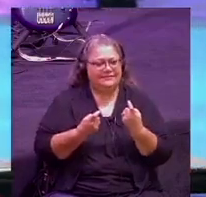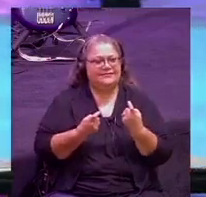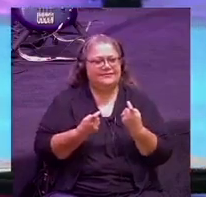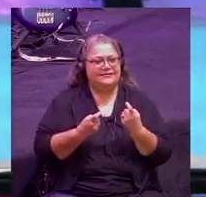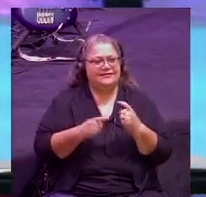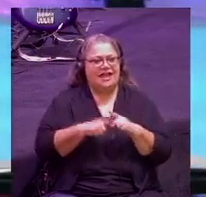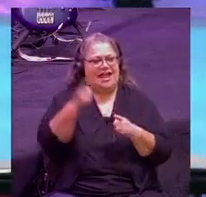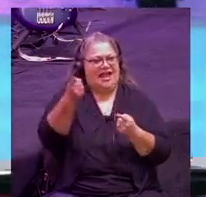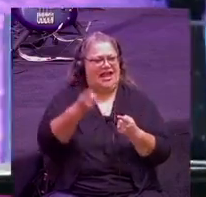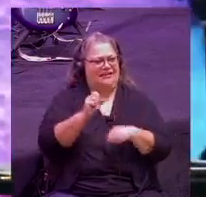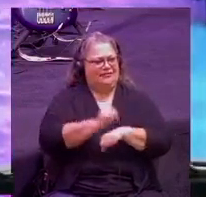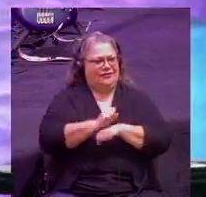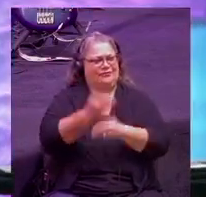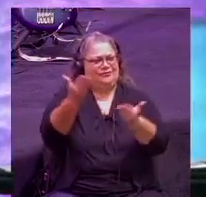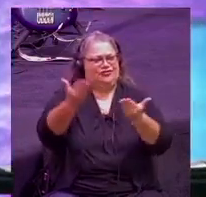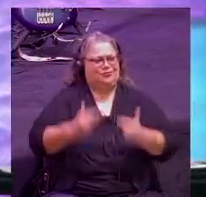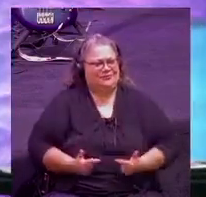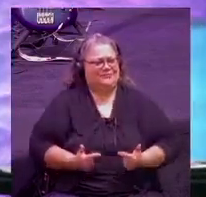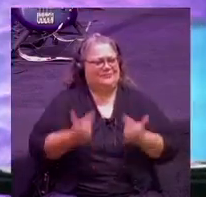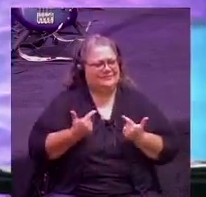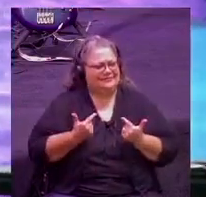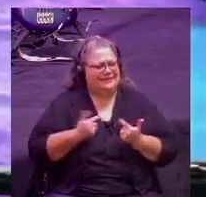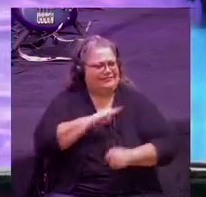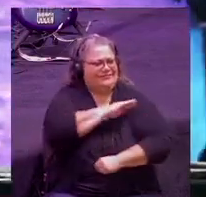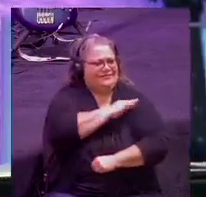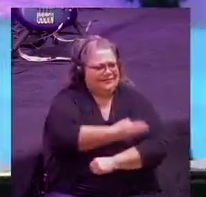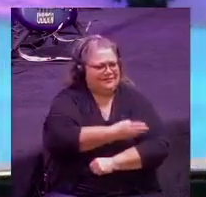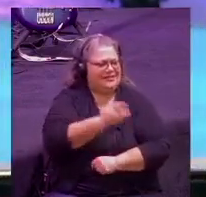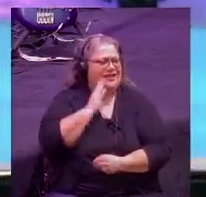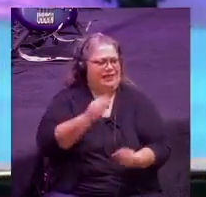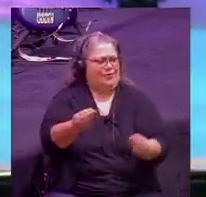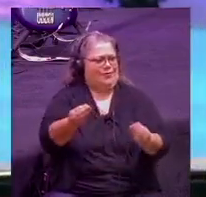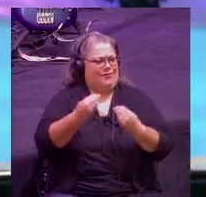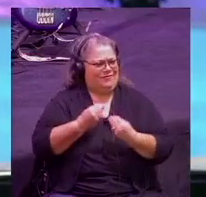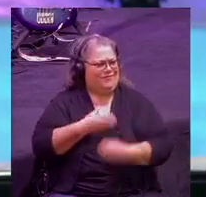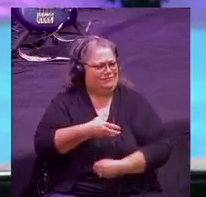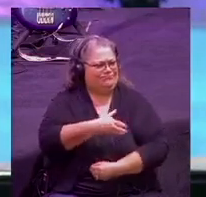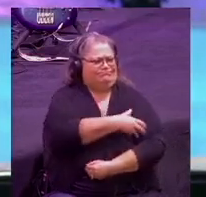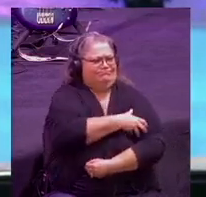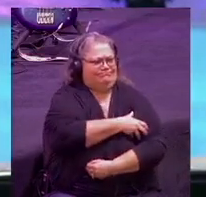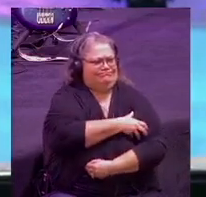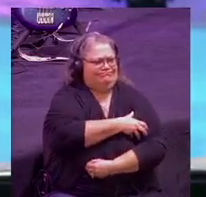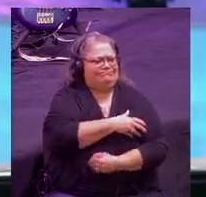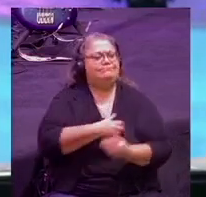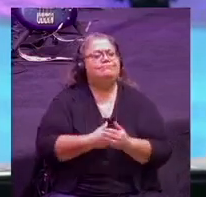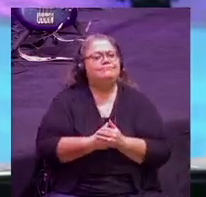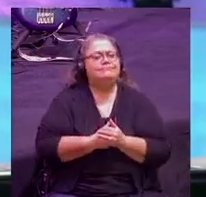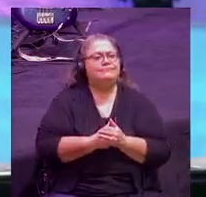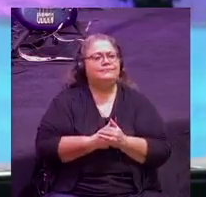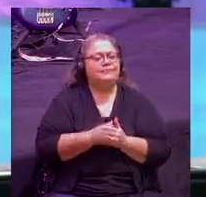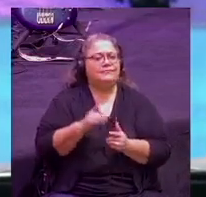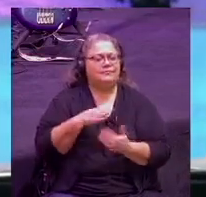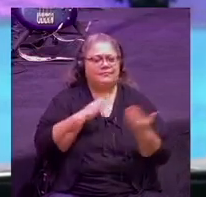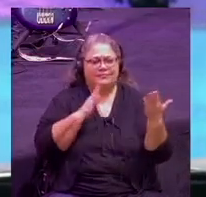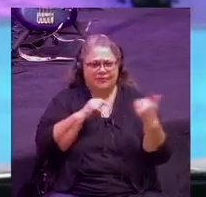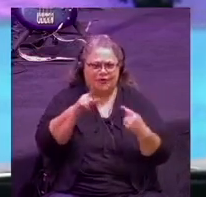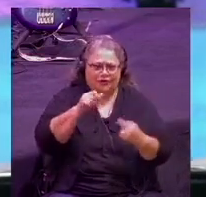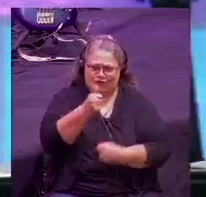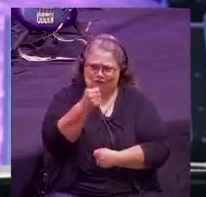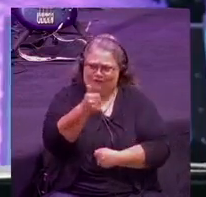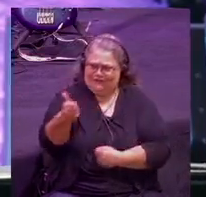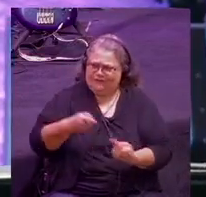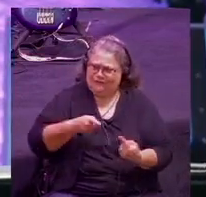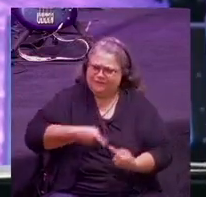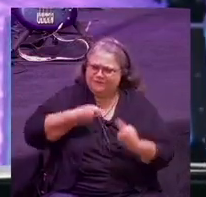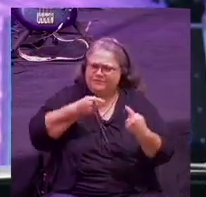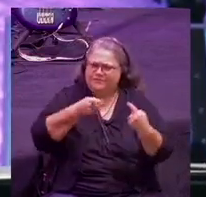to bring life, to bring power. He will empower us. And so I hope if you're struggling this morning, if you feel